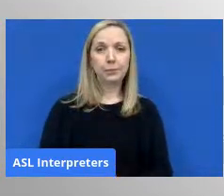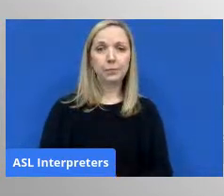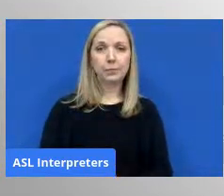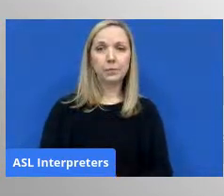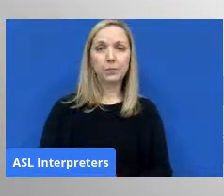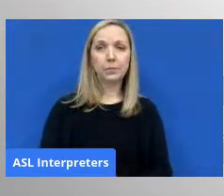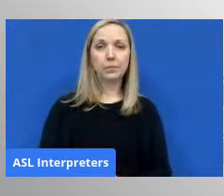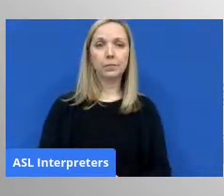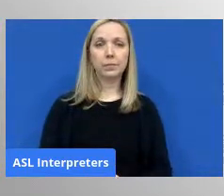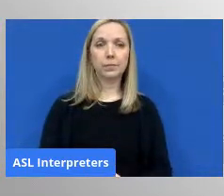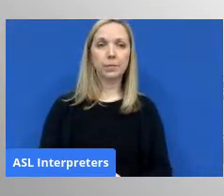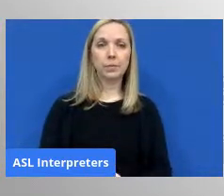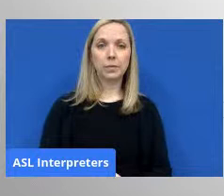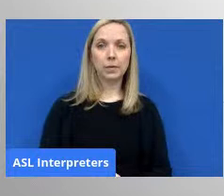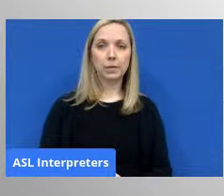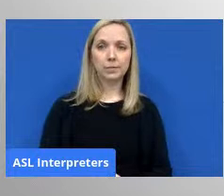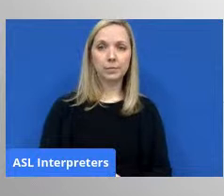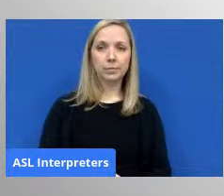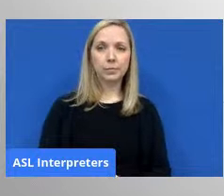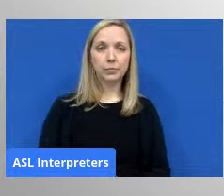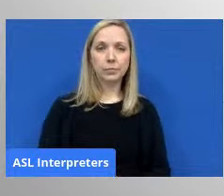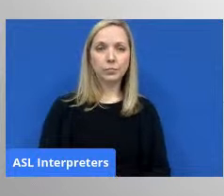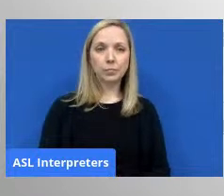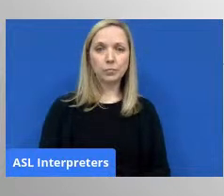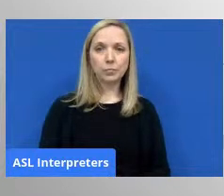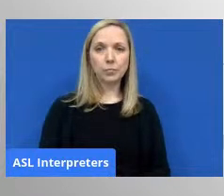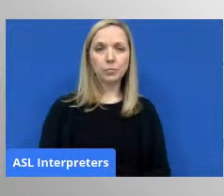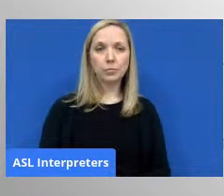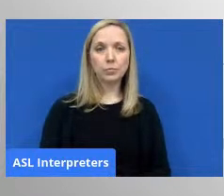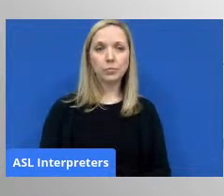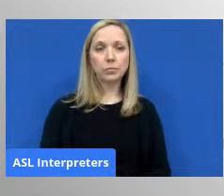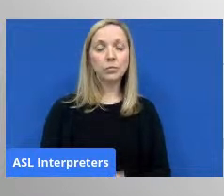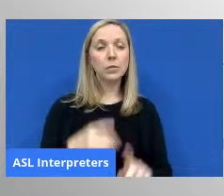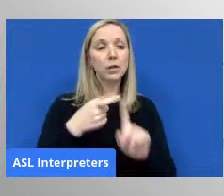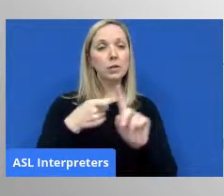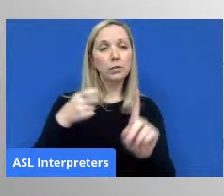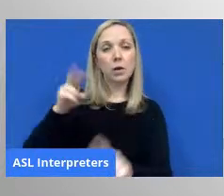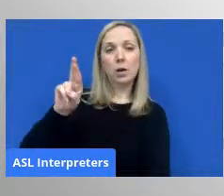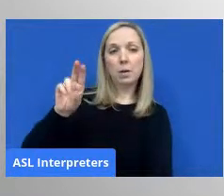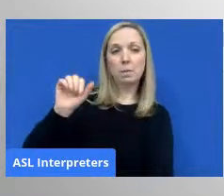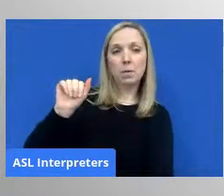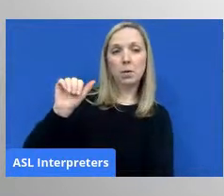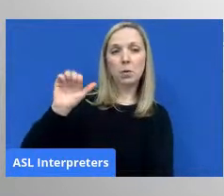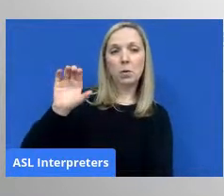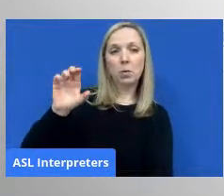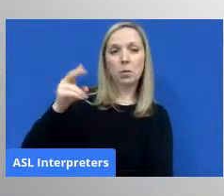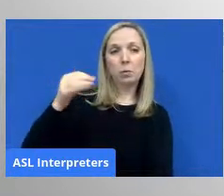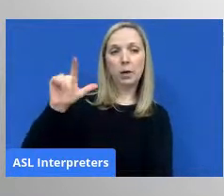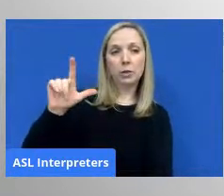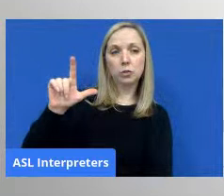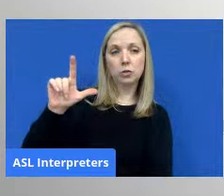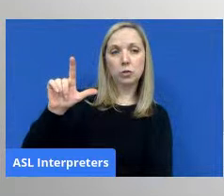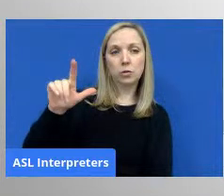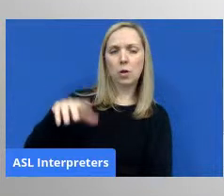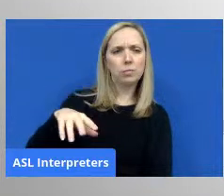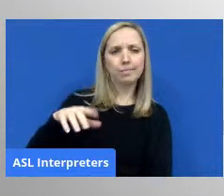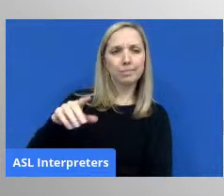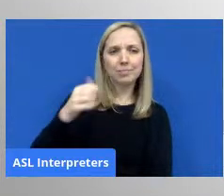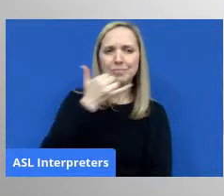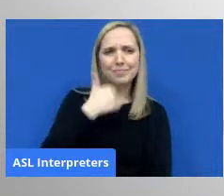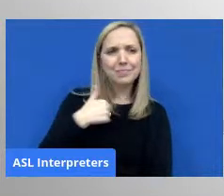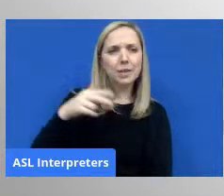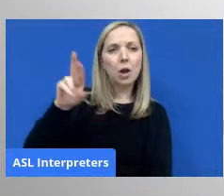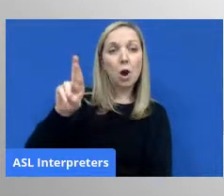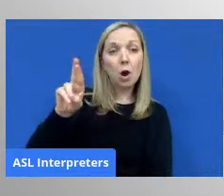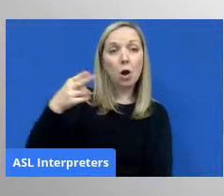And it is from Rachel Hopkins, excuse me, R. Hopkins. And